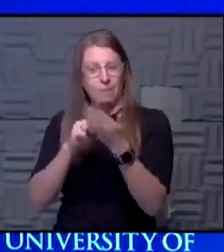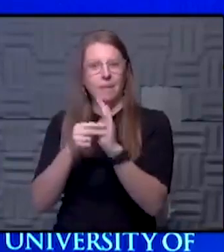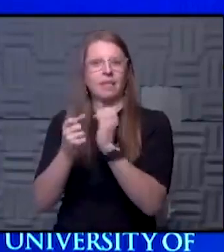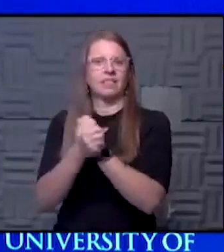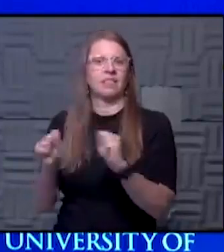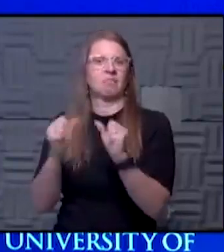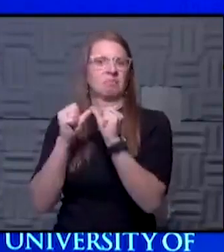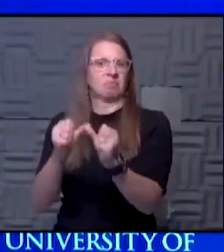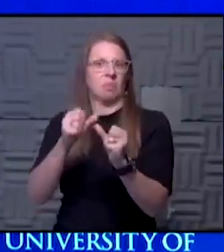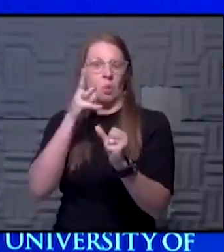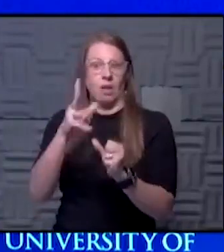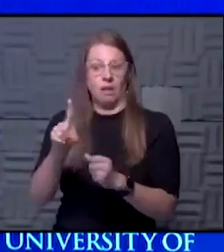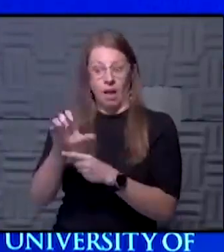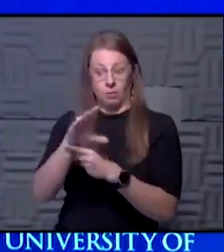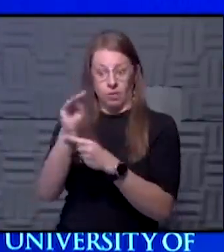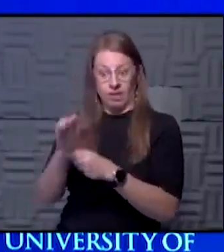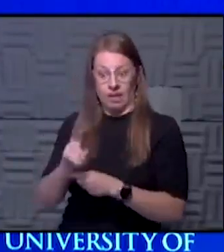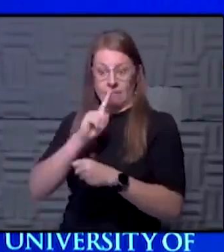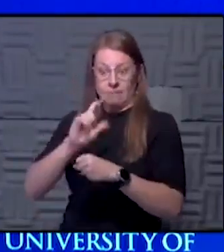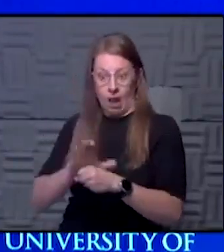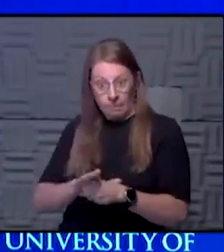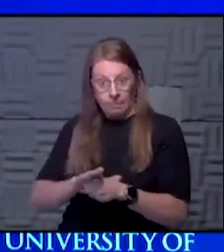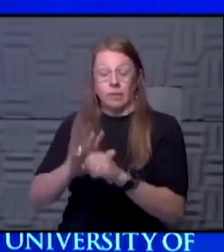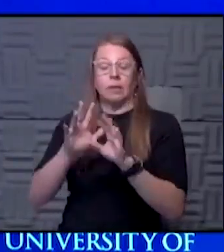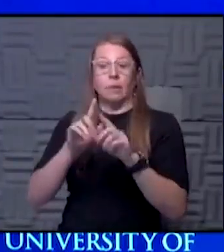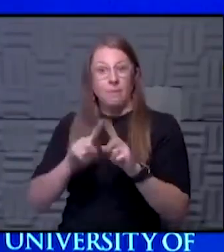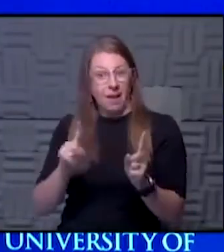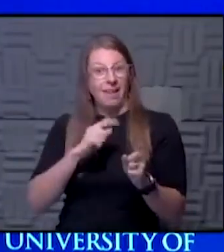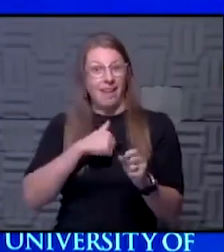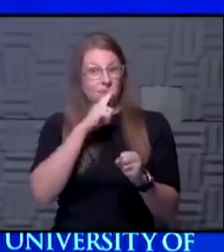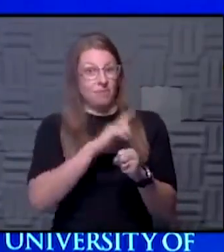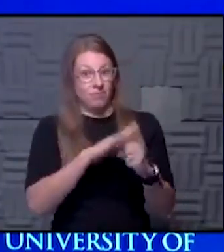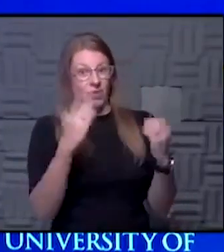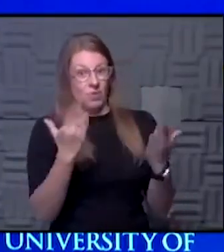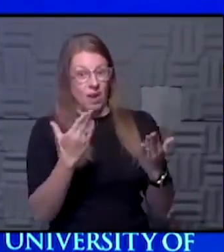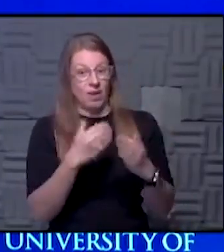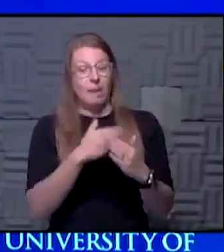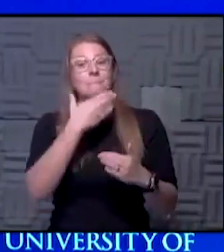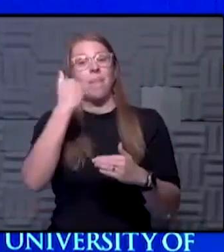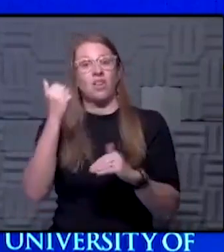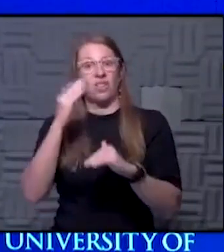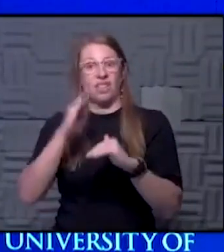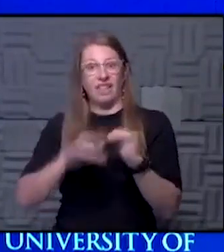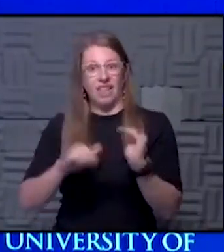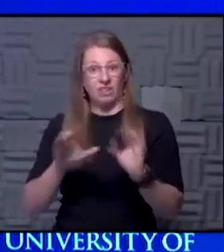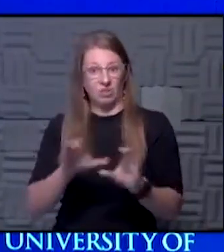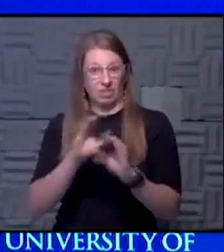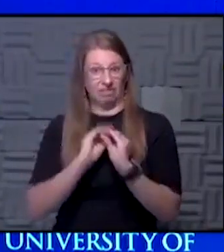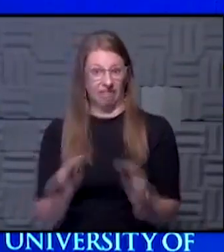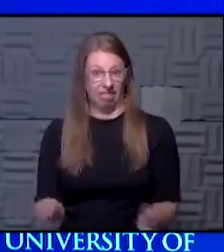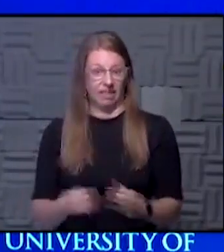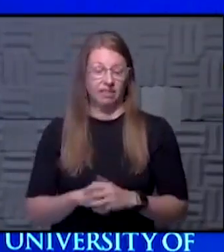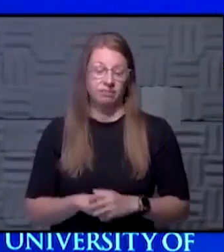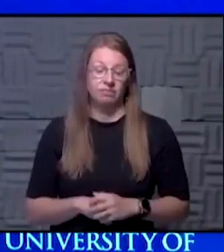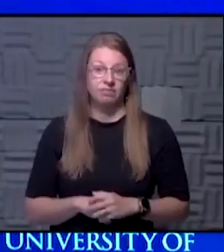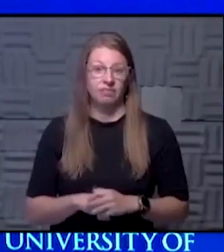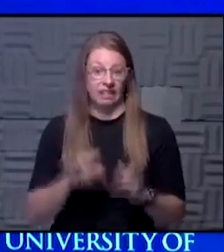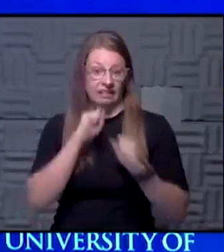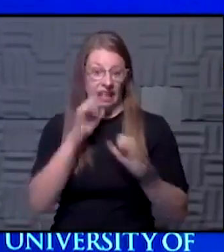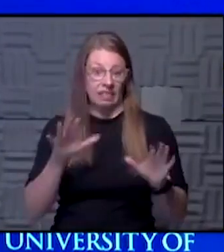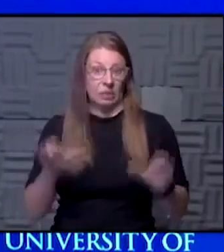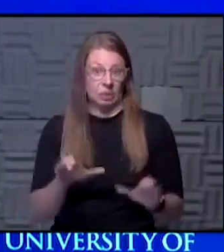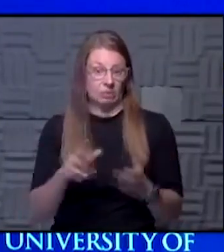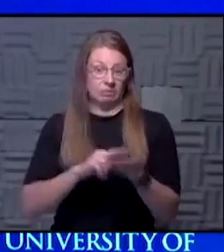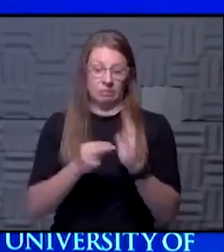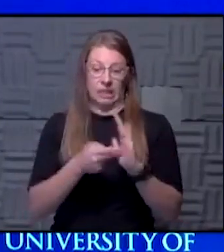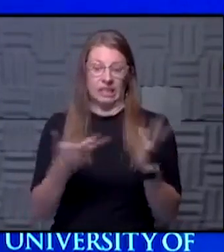safe. It's not a 100% guarantee, but I do guarantee this. It's a whole lot better than doing nothing. Because what doing nothing